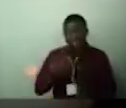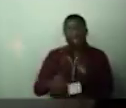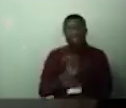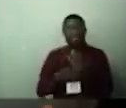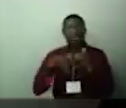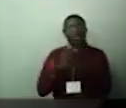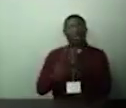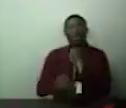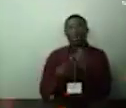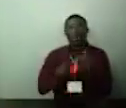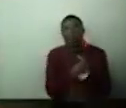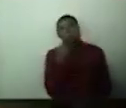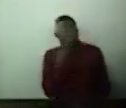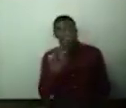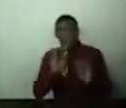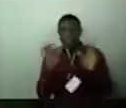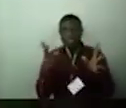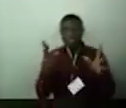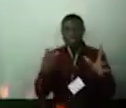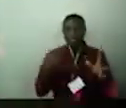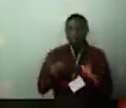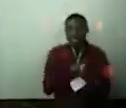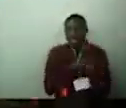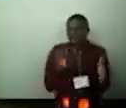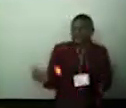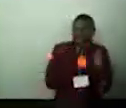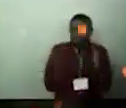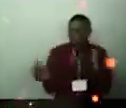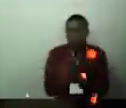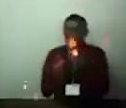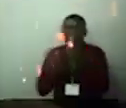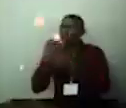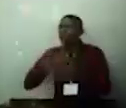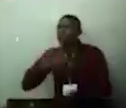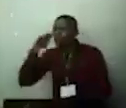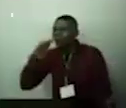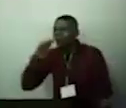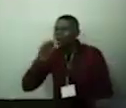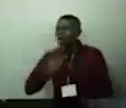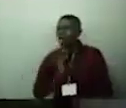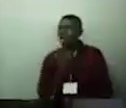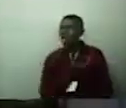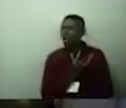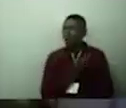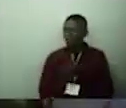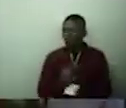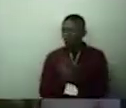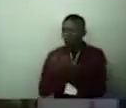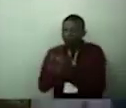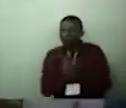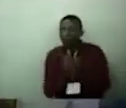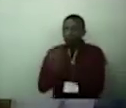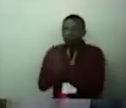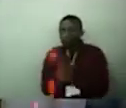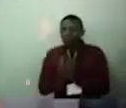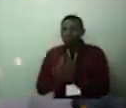we see, is nothing as compared to the glory that our collective